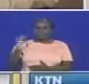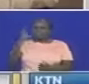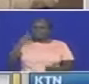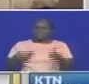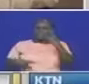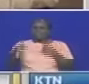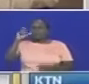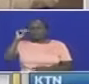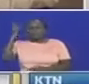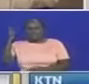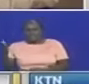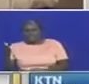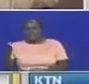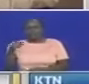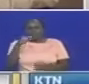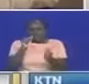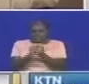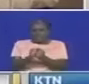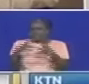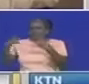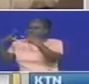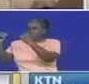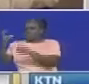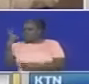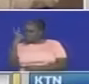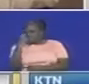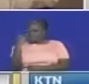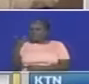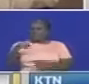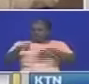Mombasa there with the disappearance of Salim Hemed. We are keeping an eye on that story for you.